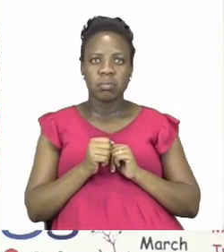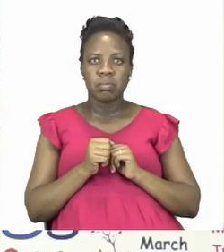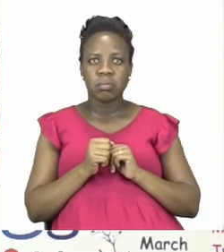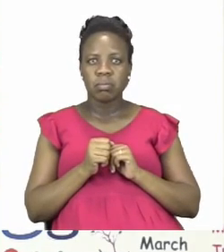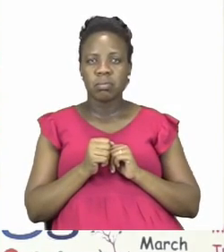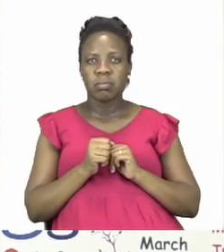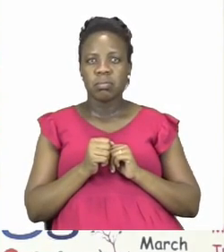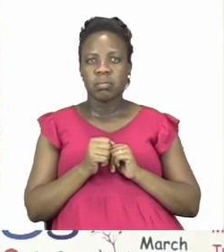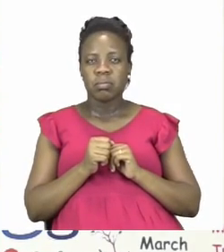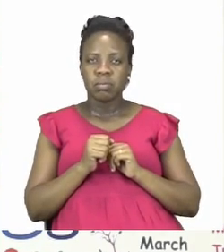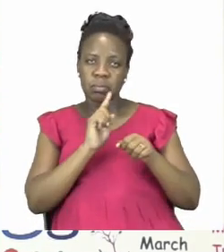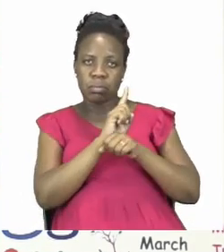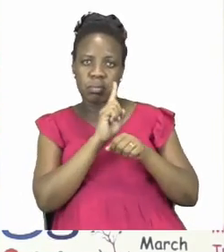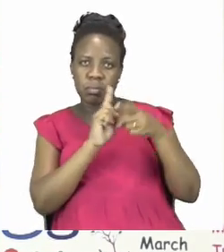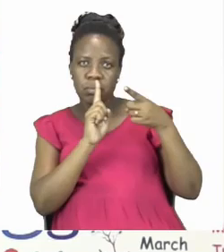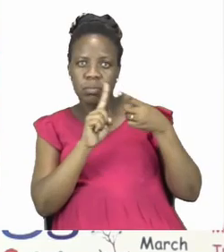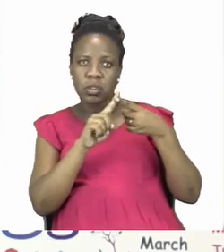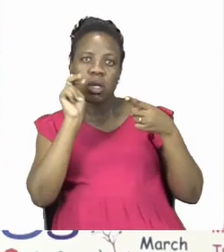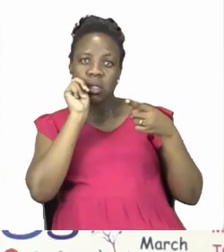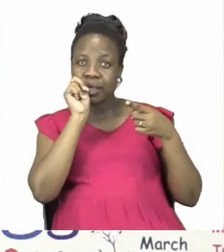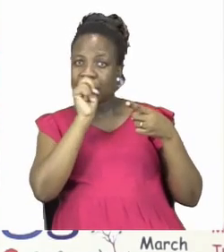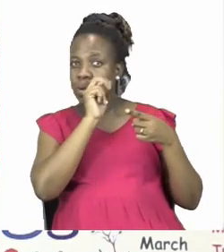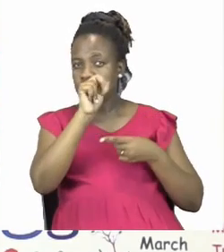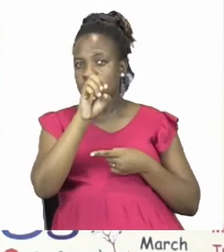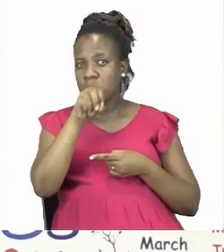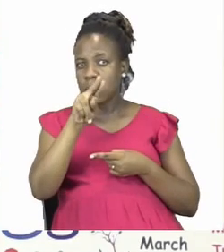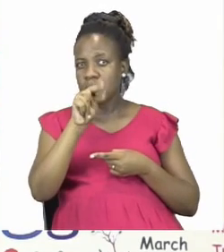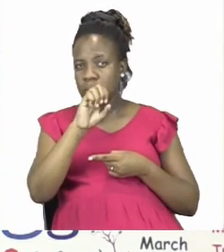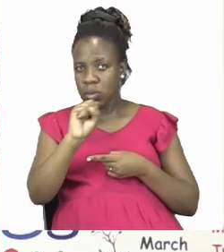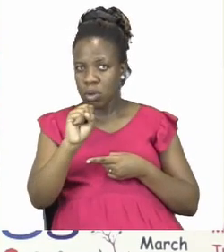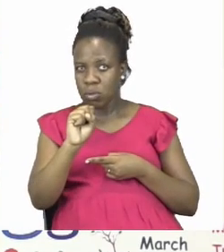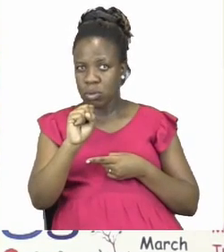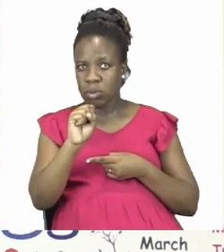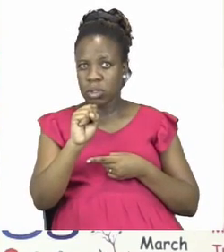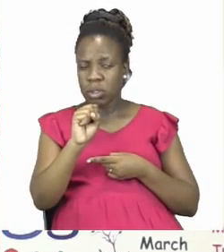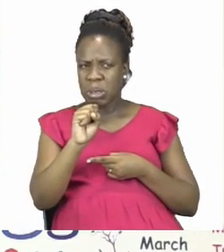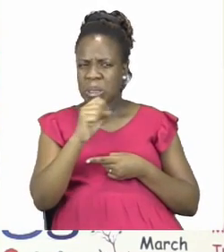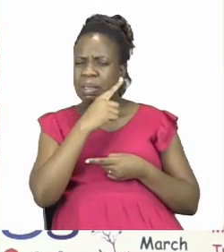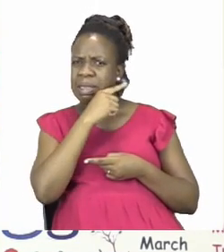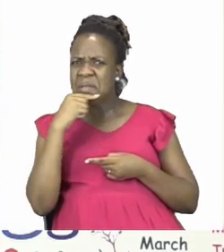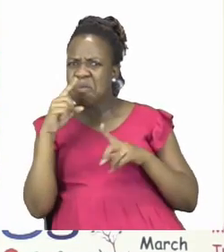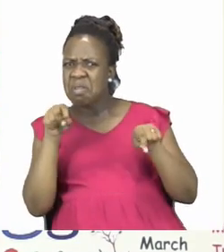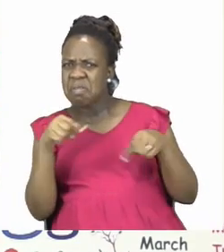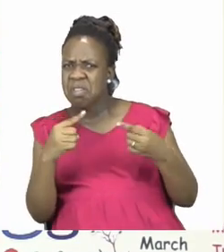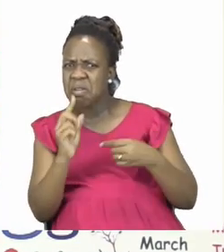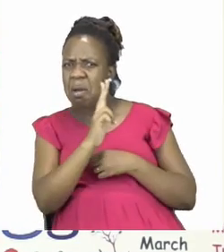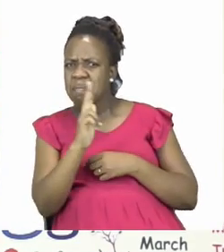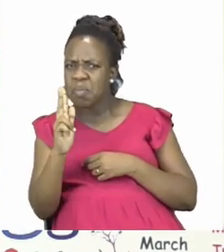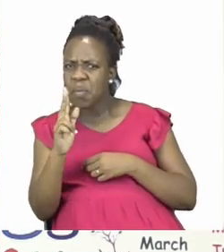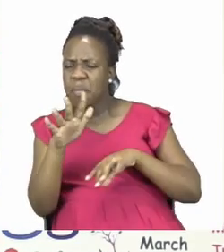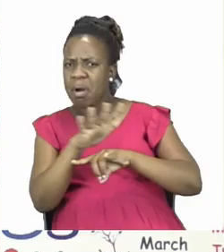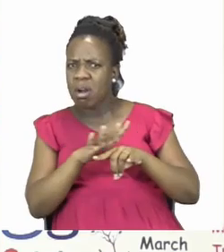a look. So the first one is nouns. So the noun that I found was a vehicle. This